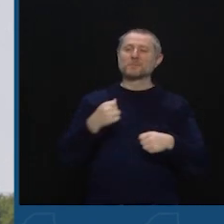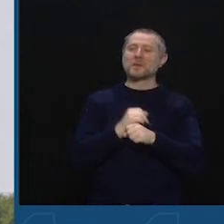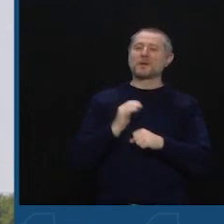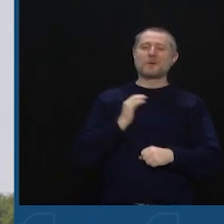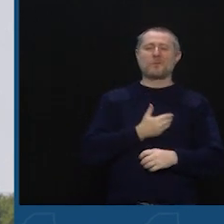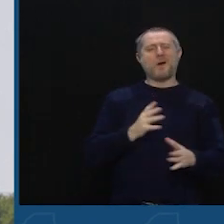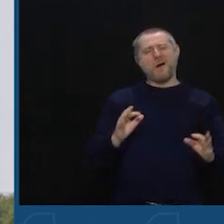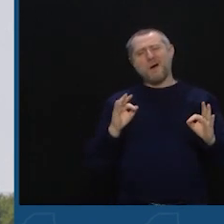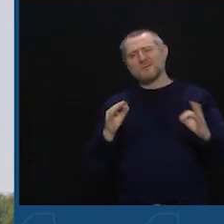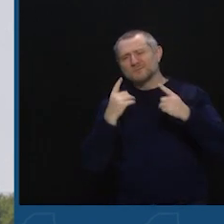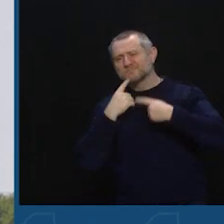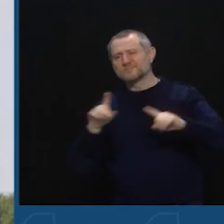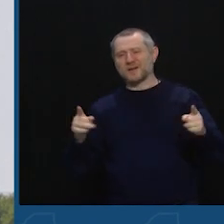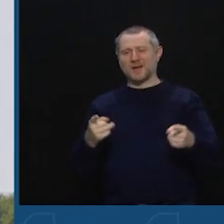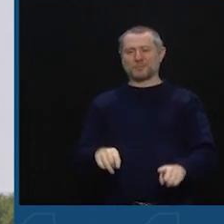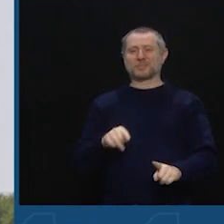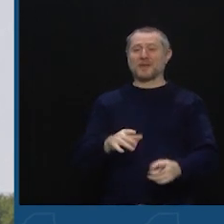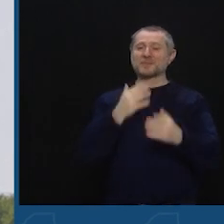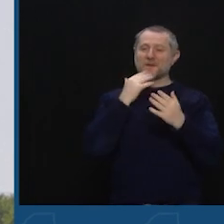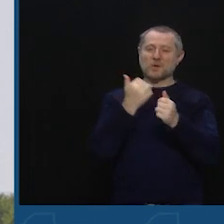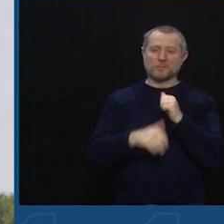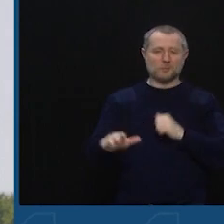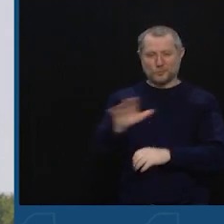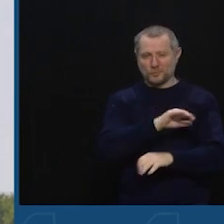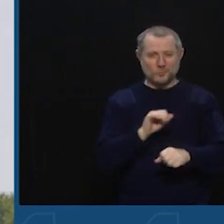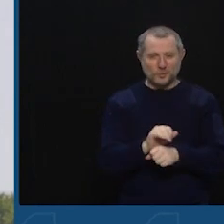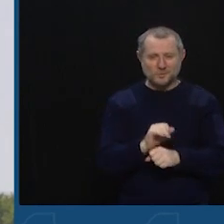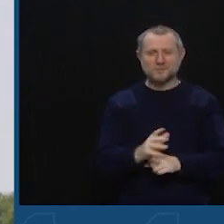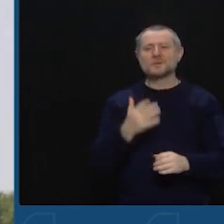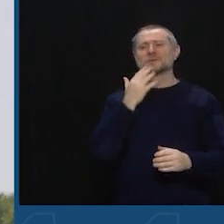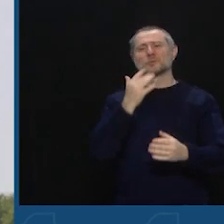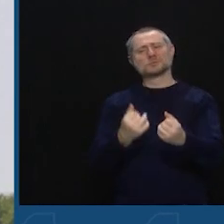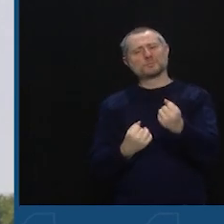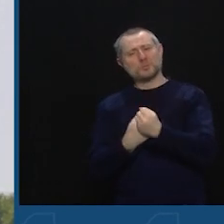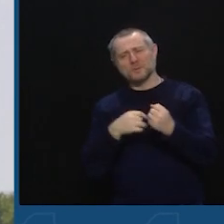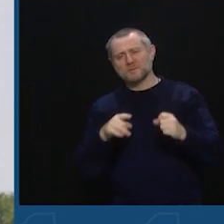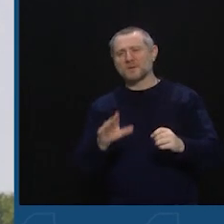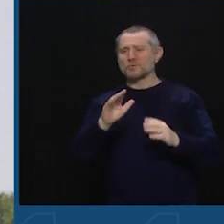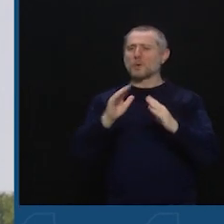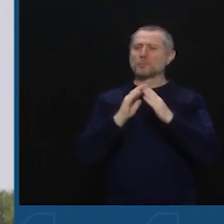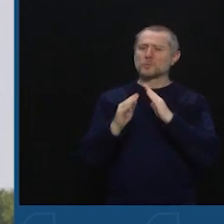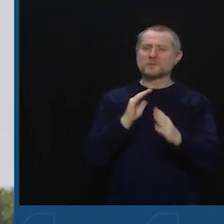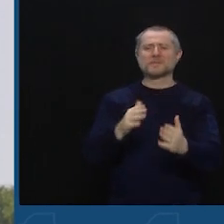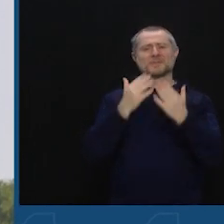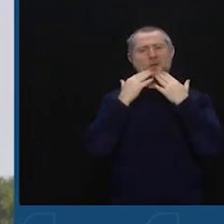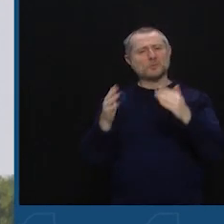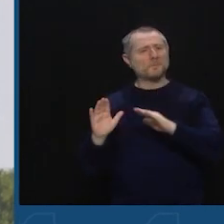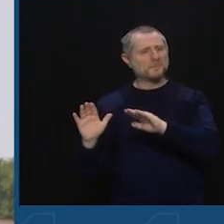happen, and I thank you, all of you, for what you do, and I will continue to support you and all of your communities. So thank you.